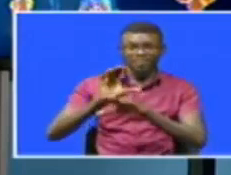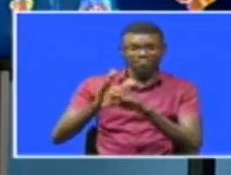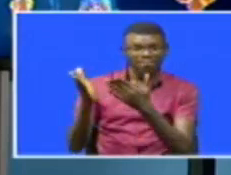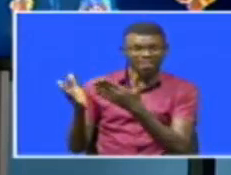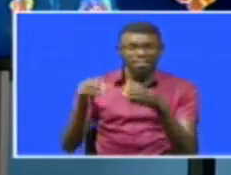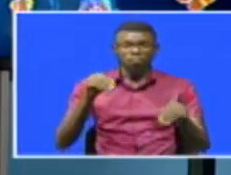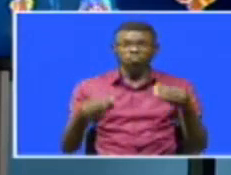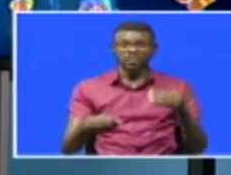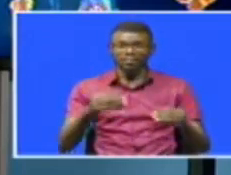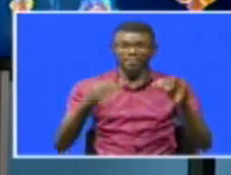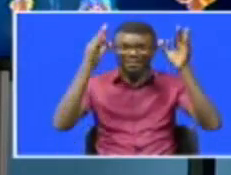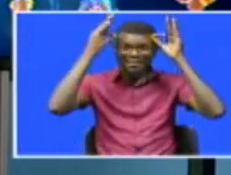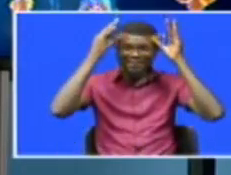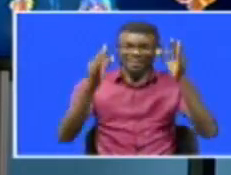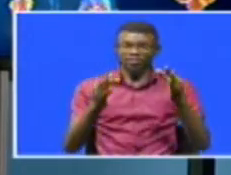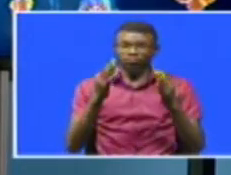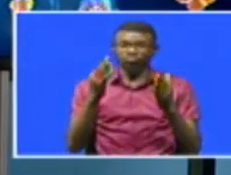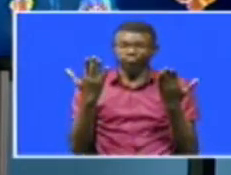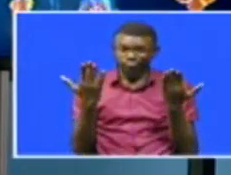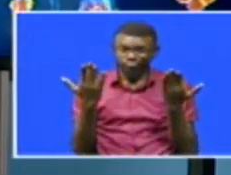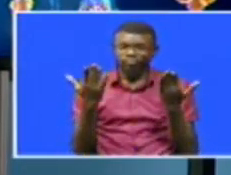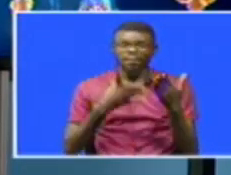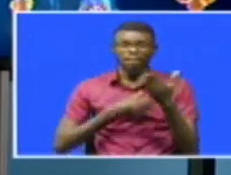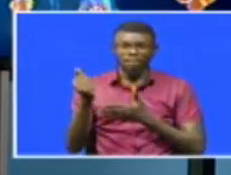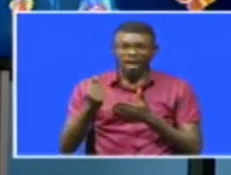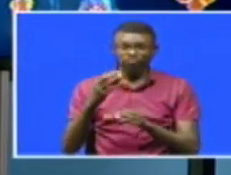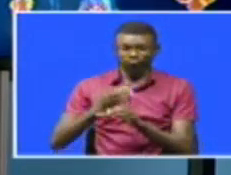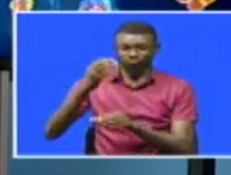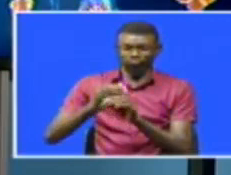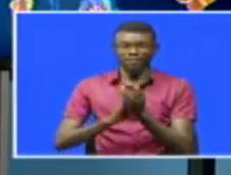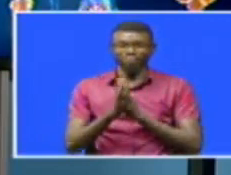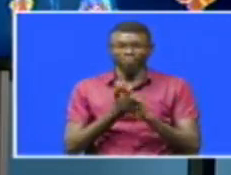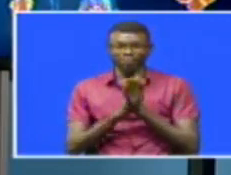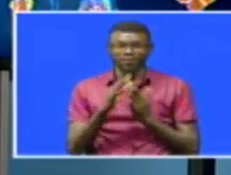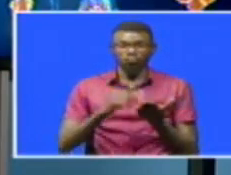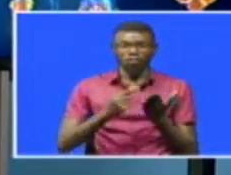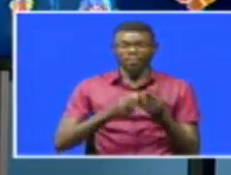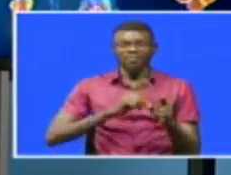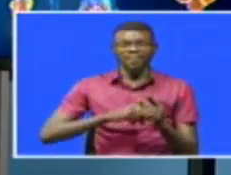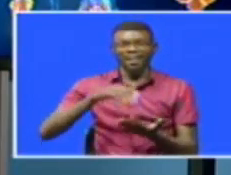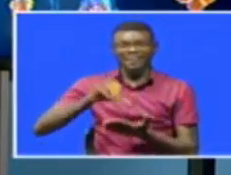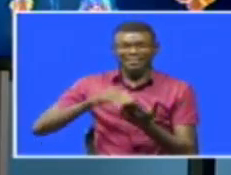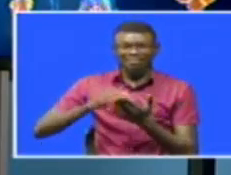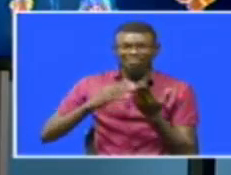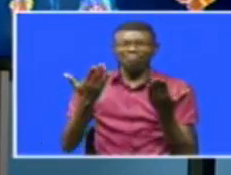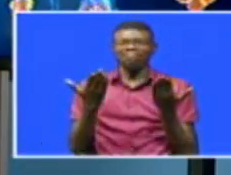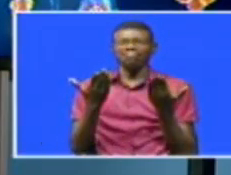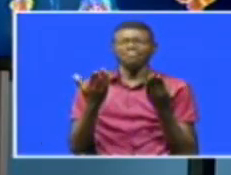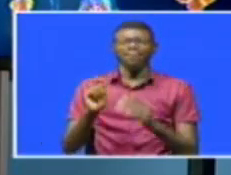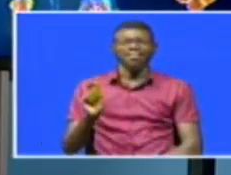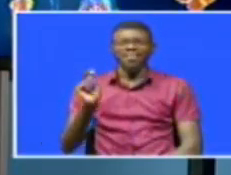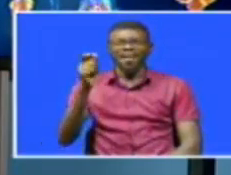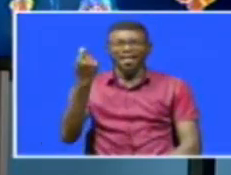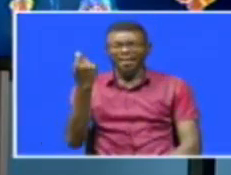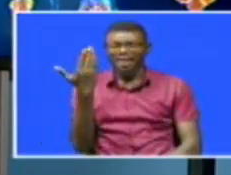Busia have now opted to source their sanitizers from Uganda after supermarket shelves in Kenya continue